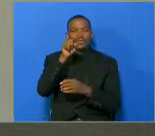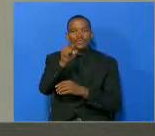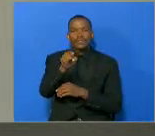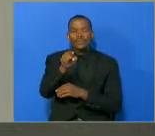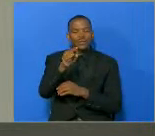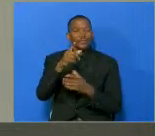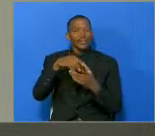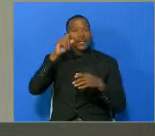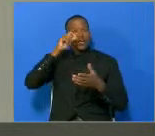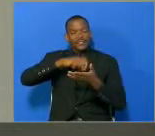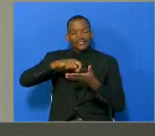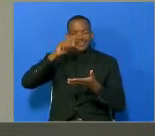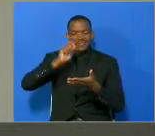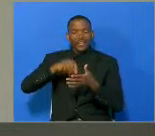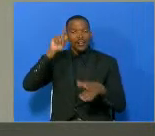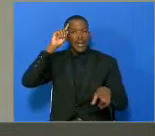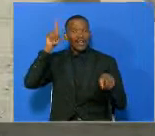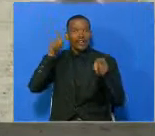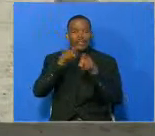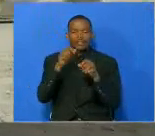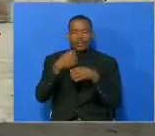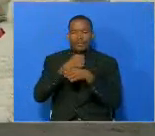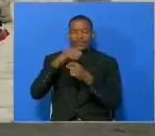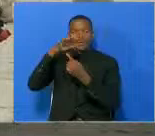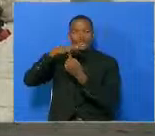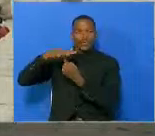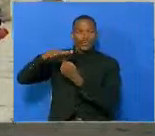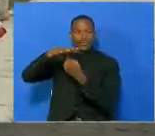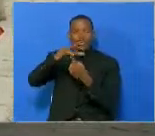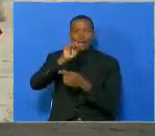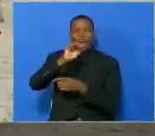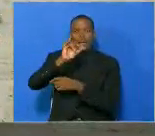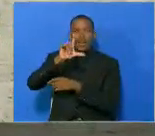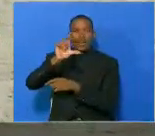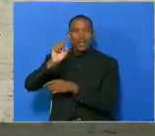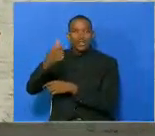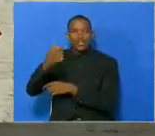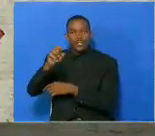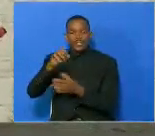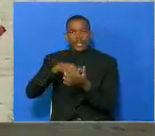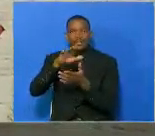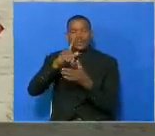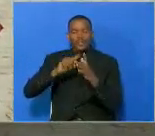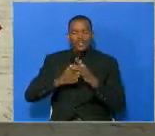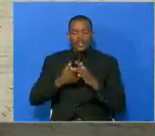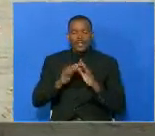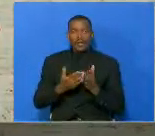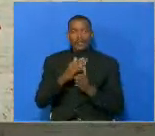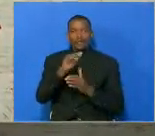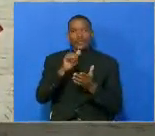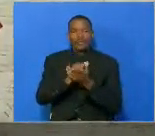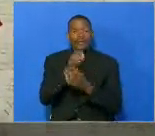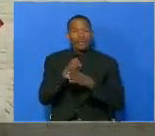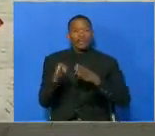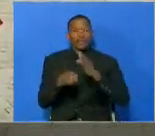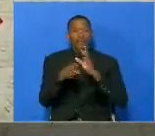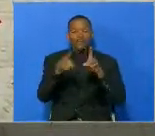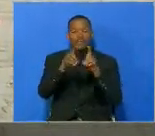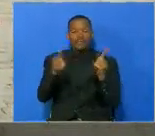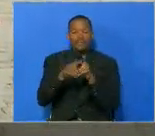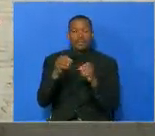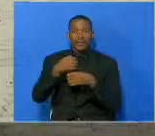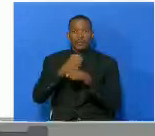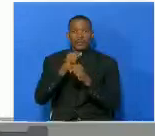ne sa saena tumelano le company e dira di-drone ya Mileage Group go ka simolodisa le go aga madirelo a go di dira